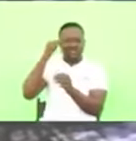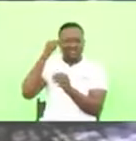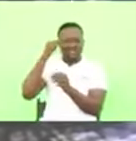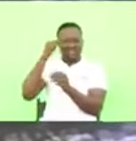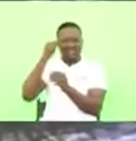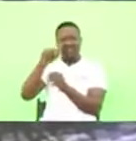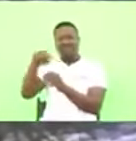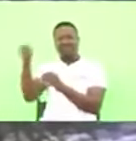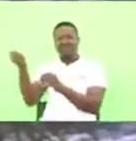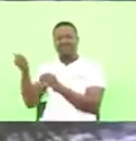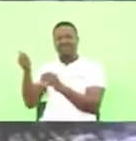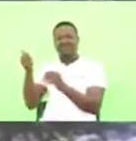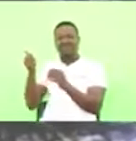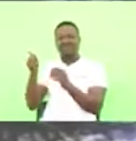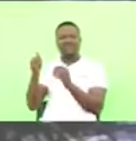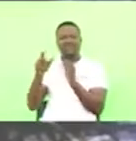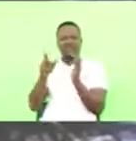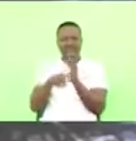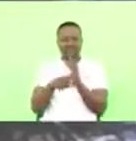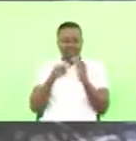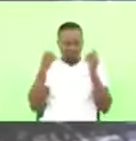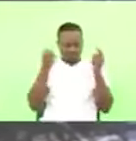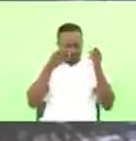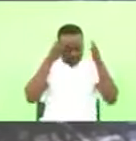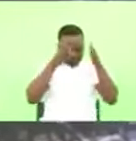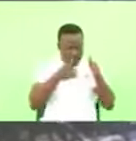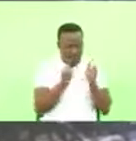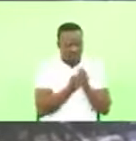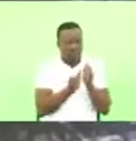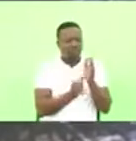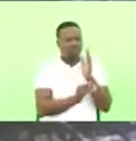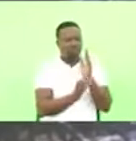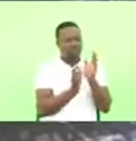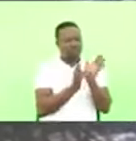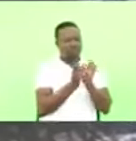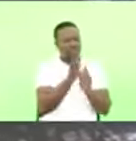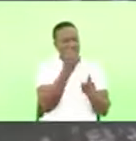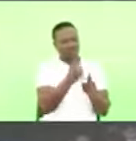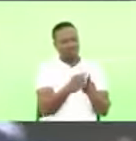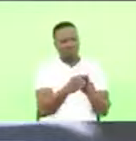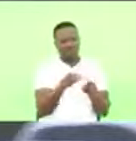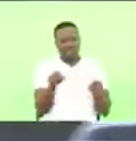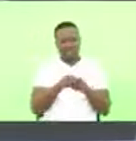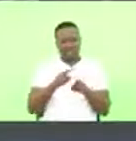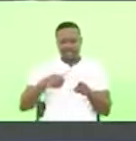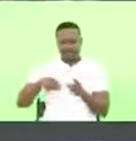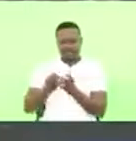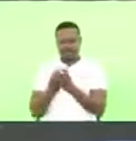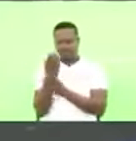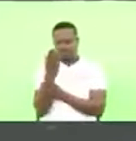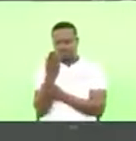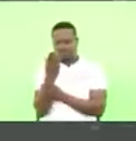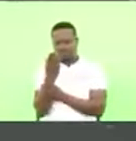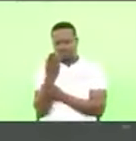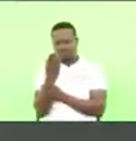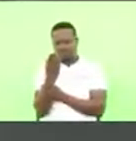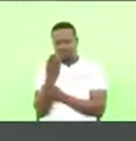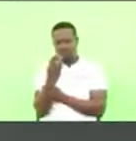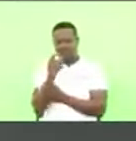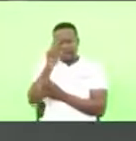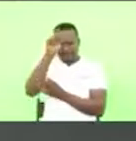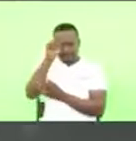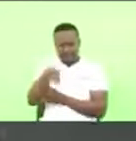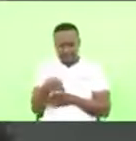on the unadulterated word of God. And I want all of us, as we are growing up as Christians, to pay